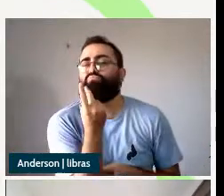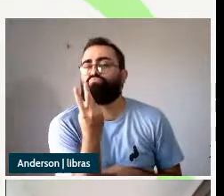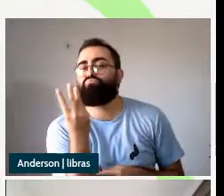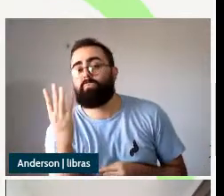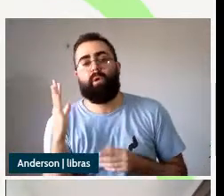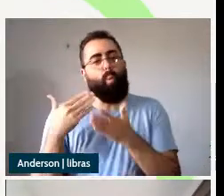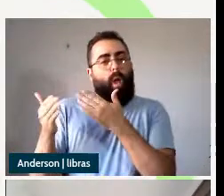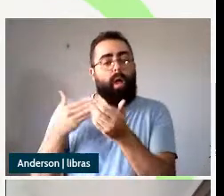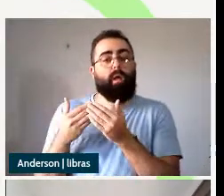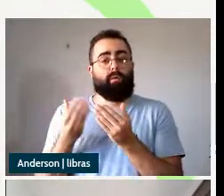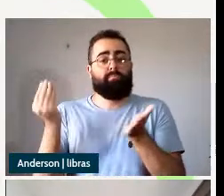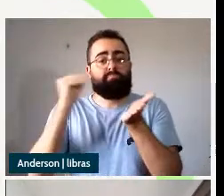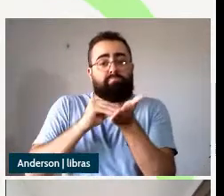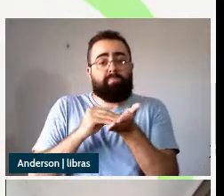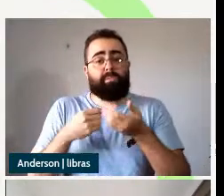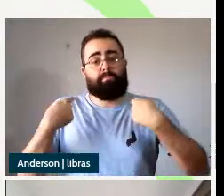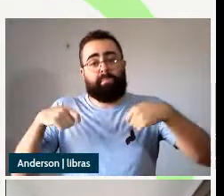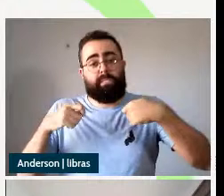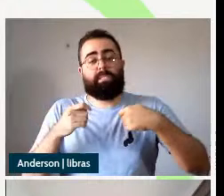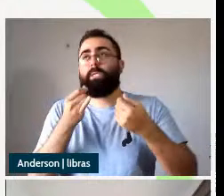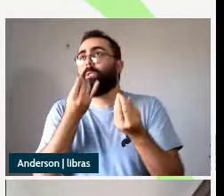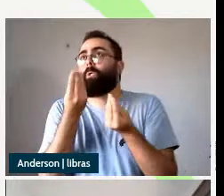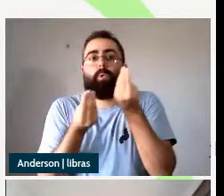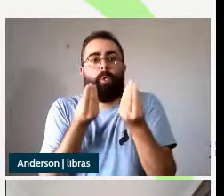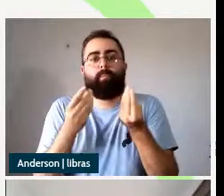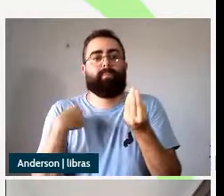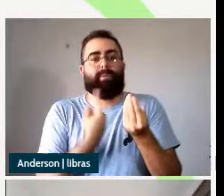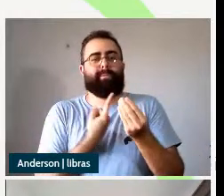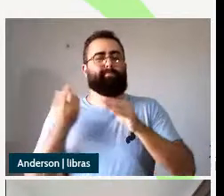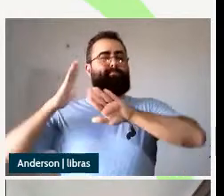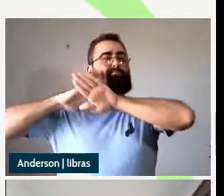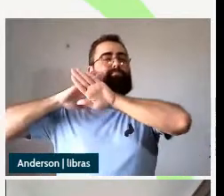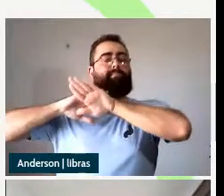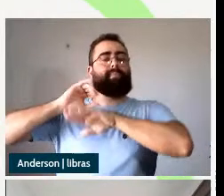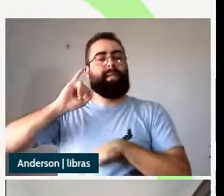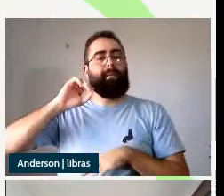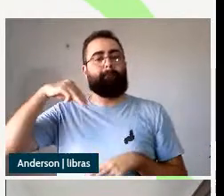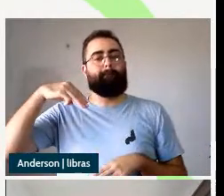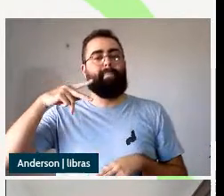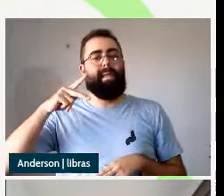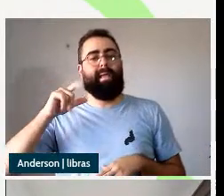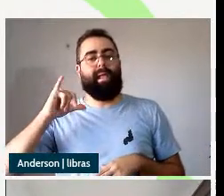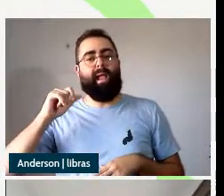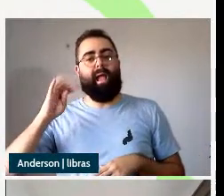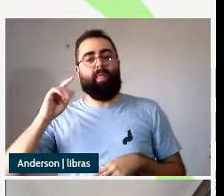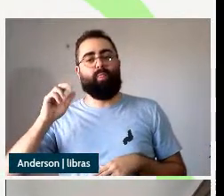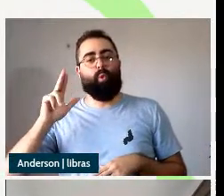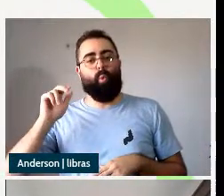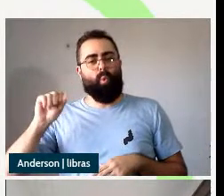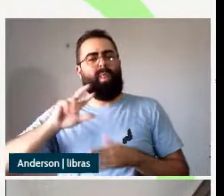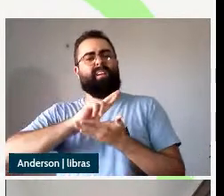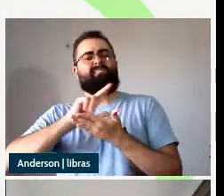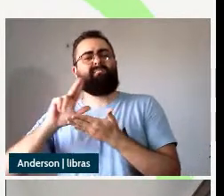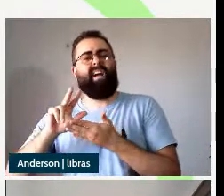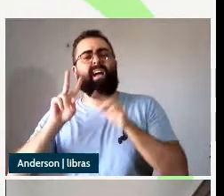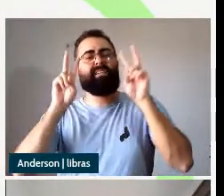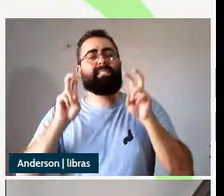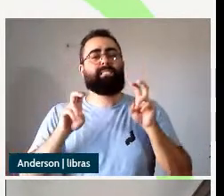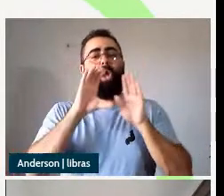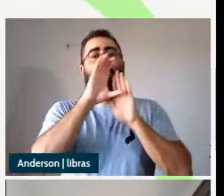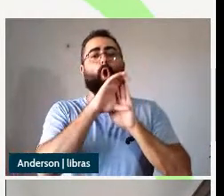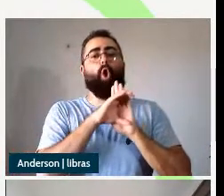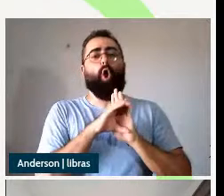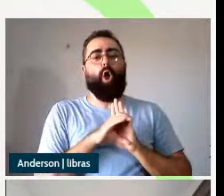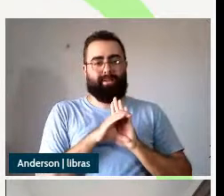to take into account some sort of implicatures and well free choice effects and a lot of things that surround